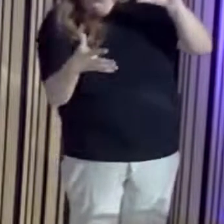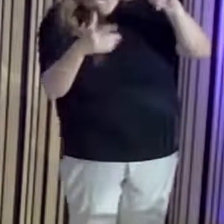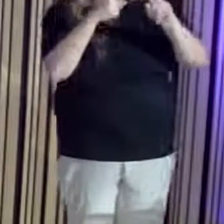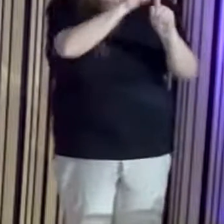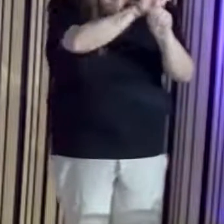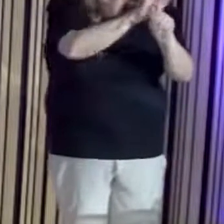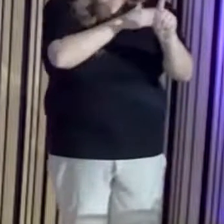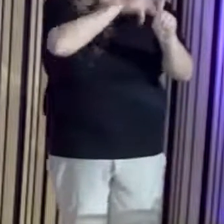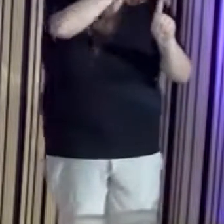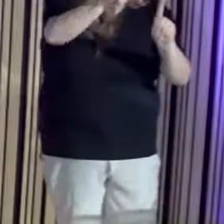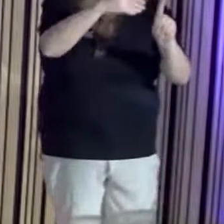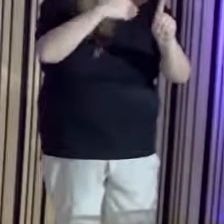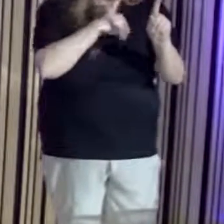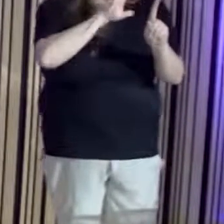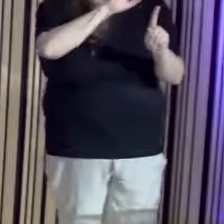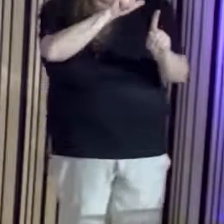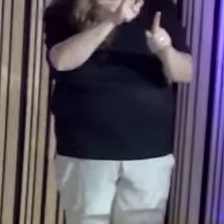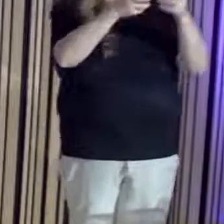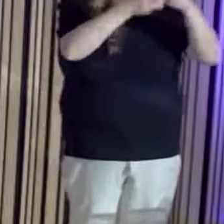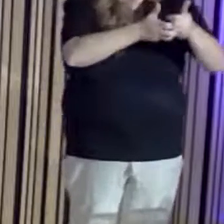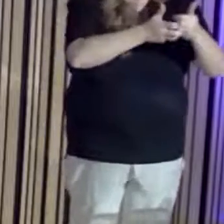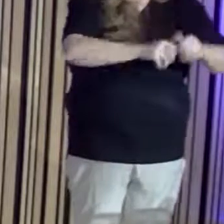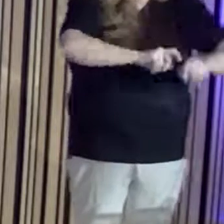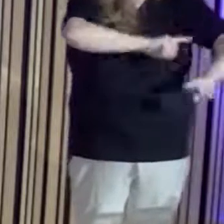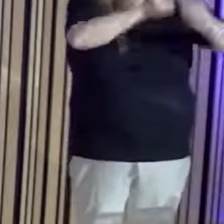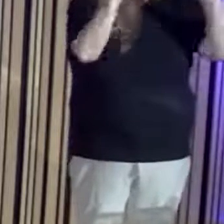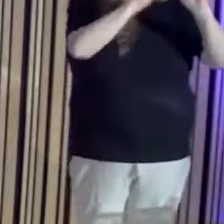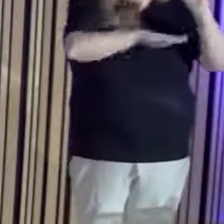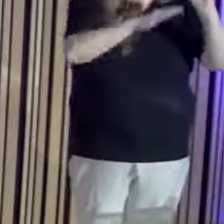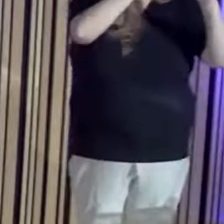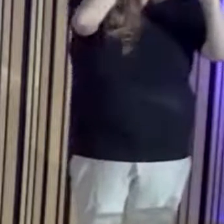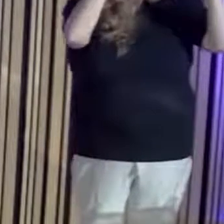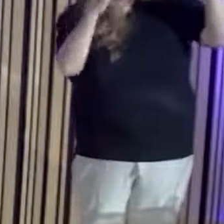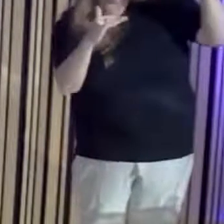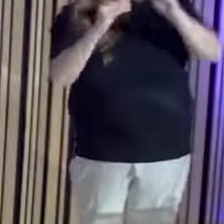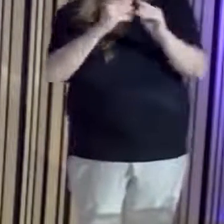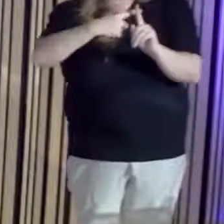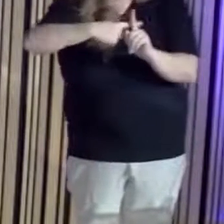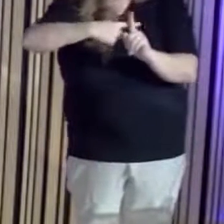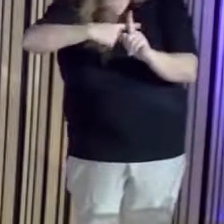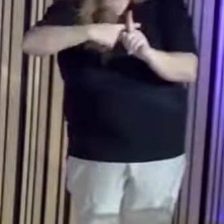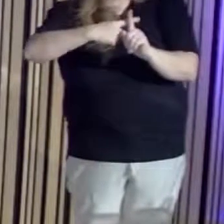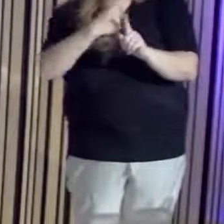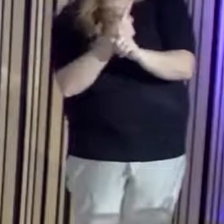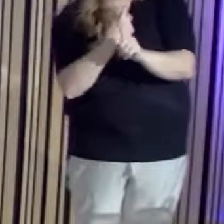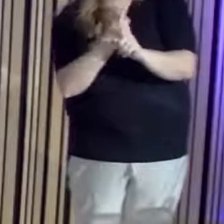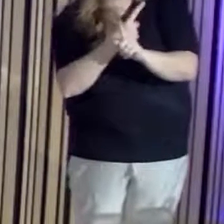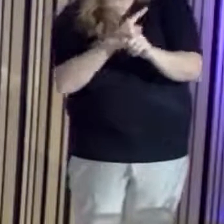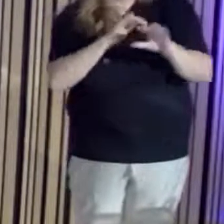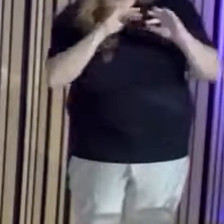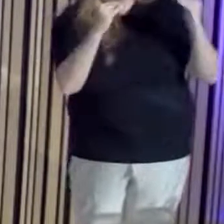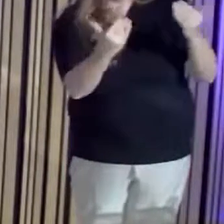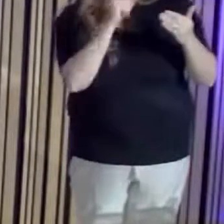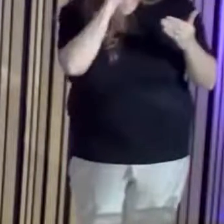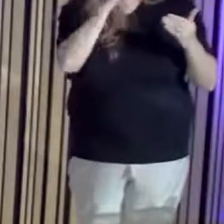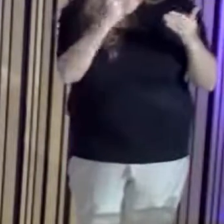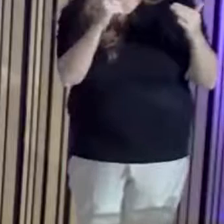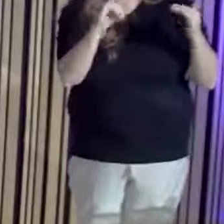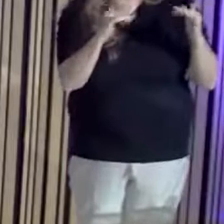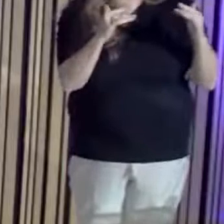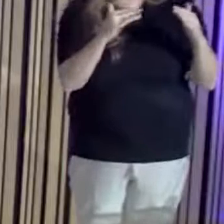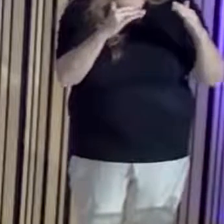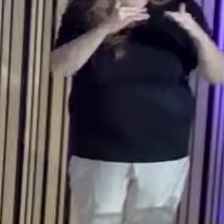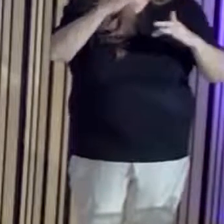machineries that are very different to what we find in more temperate regions. It's not just sort of a gradient